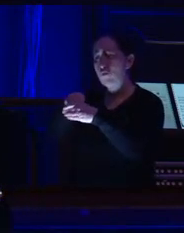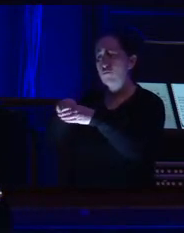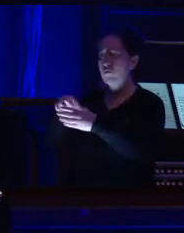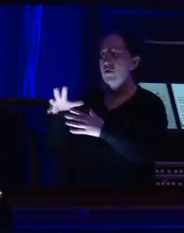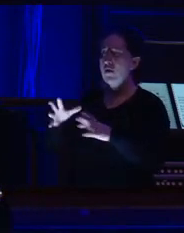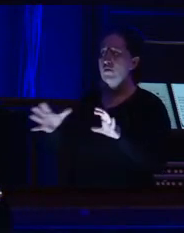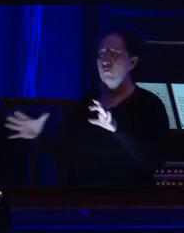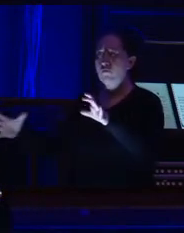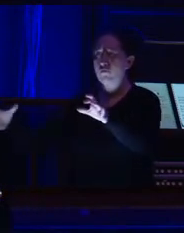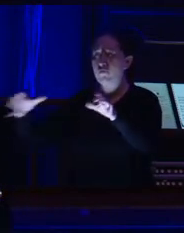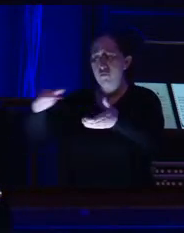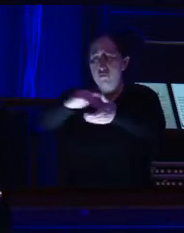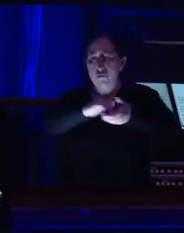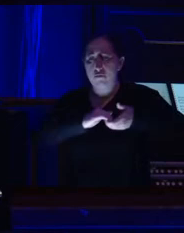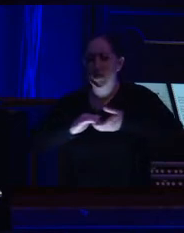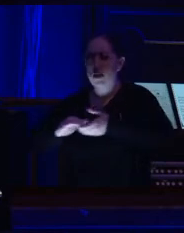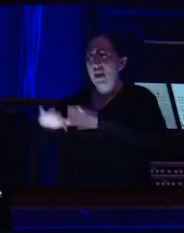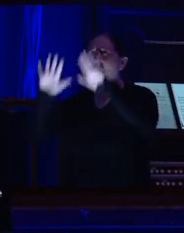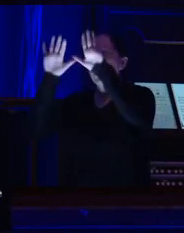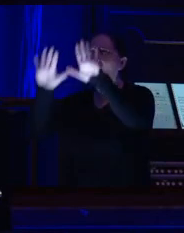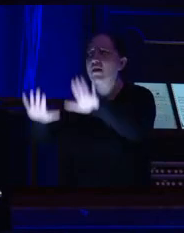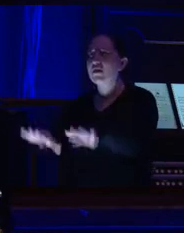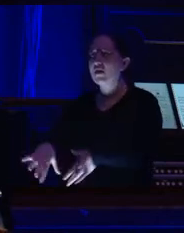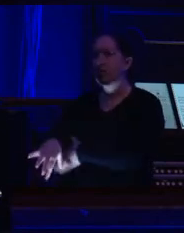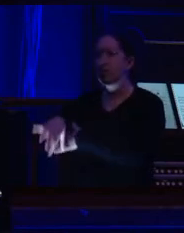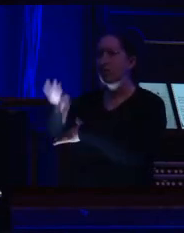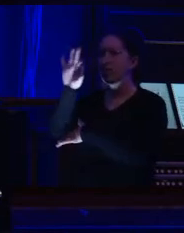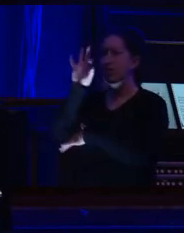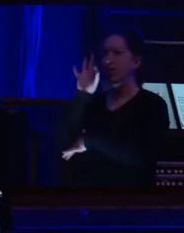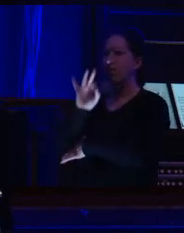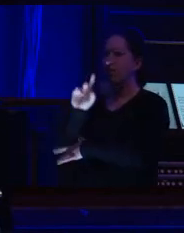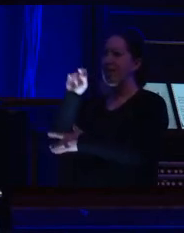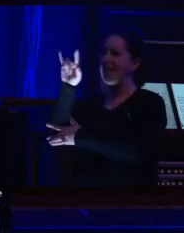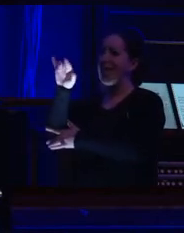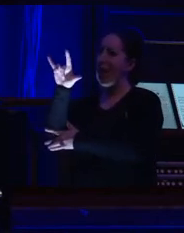excellence, discovery, and integrity.